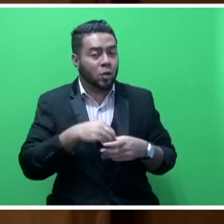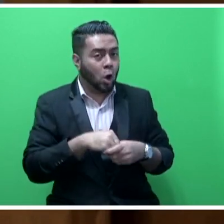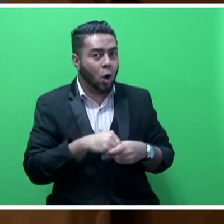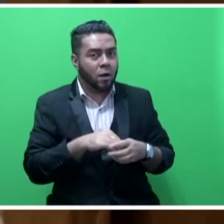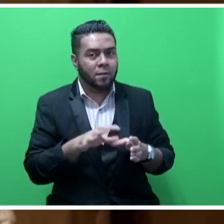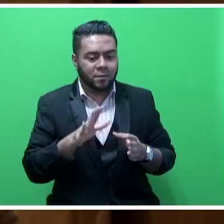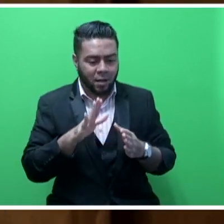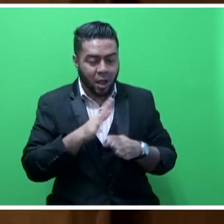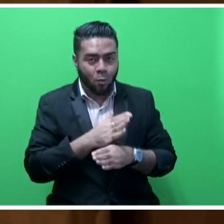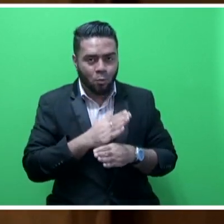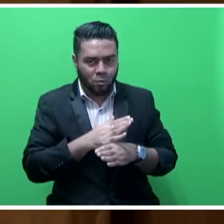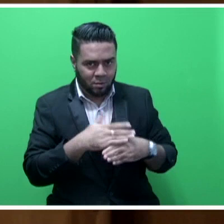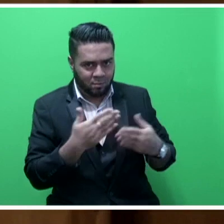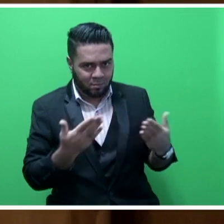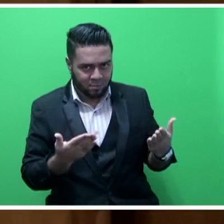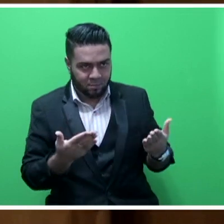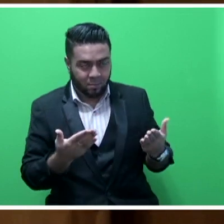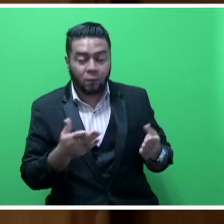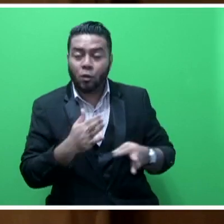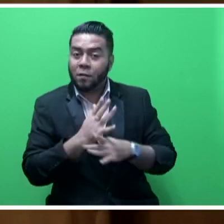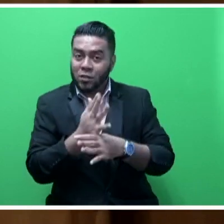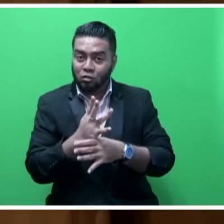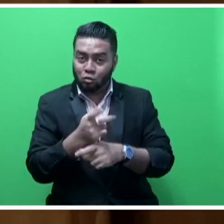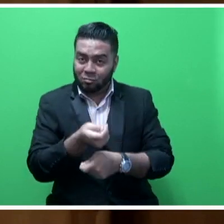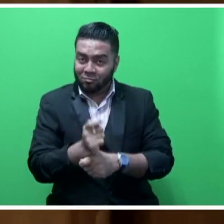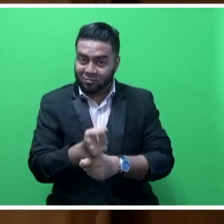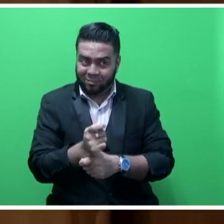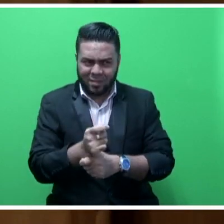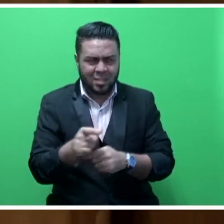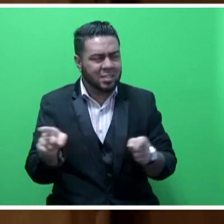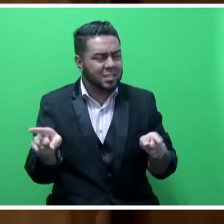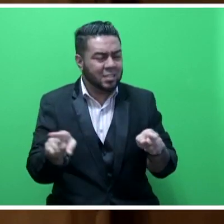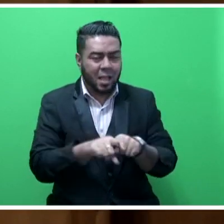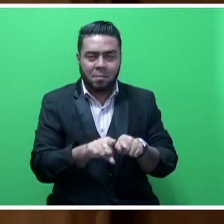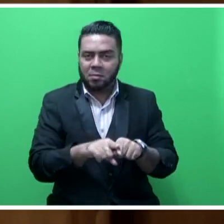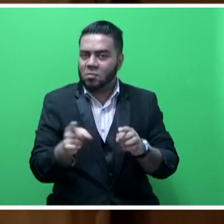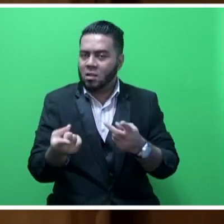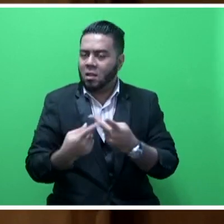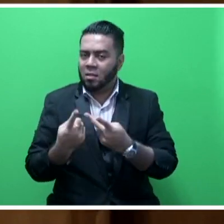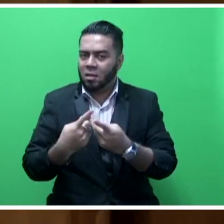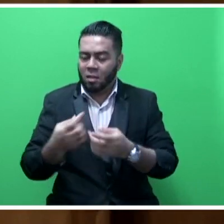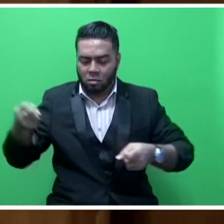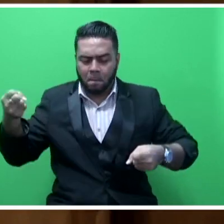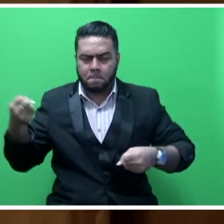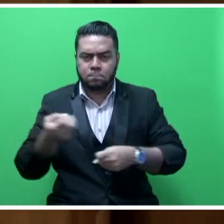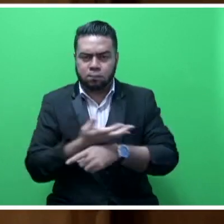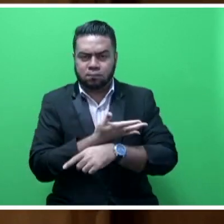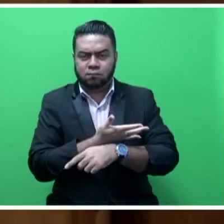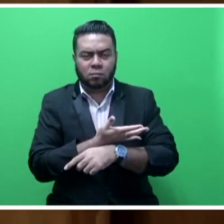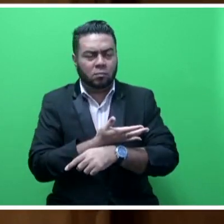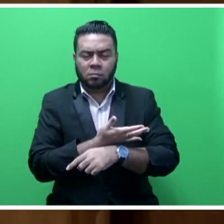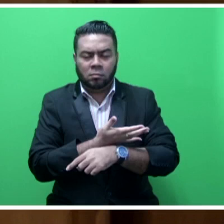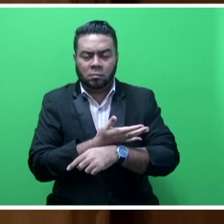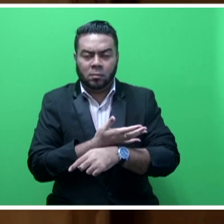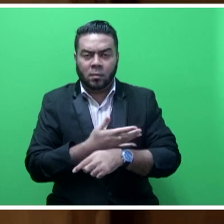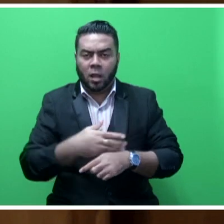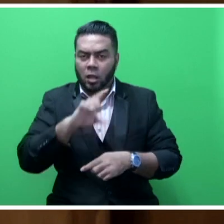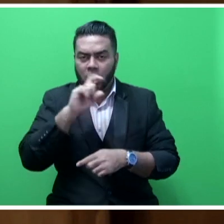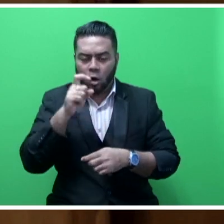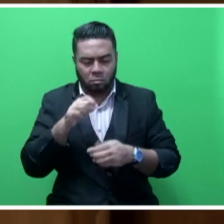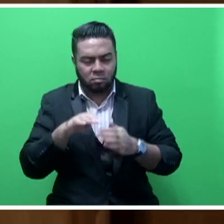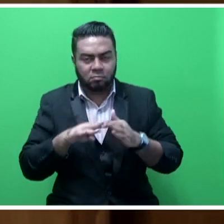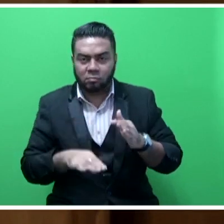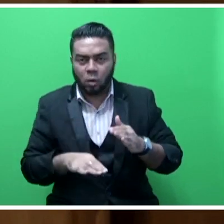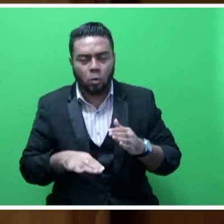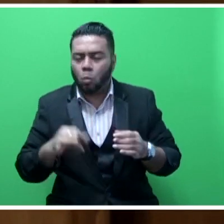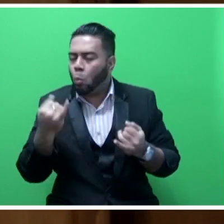oceans. For the fisheries sector, like any other, the impact of COVID-19 cannot be understated,